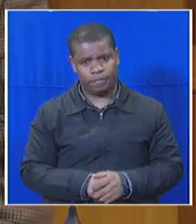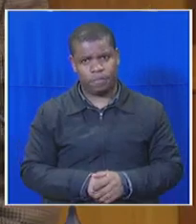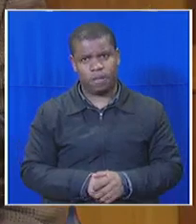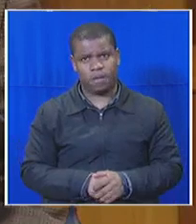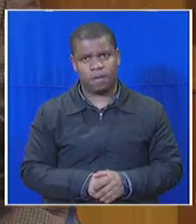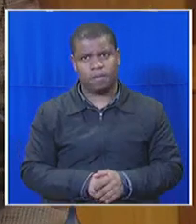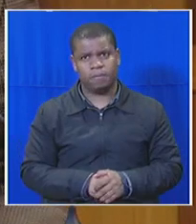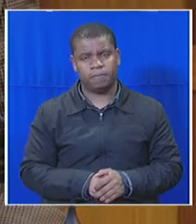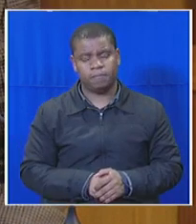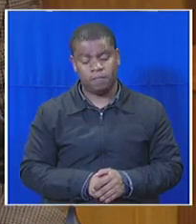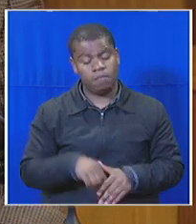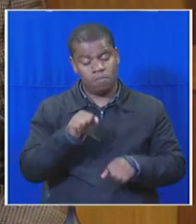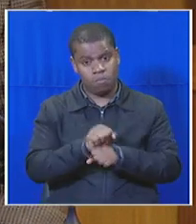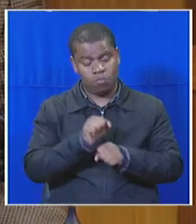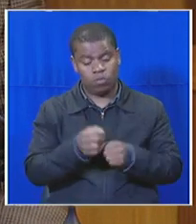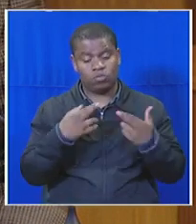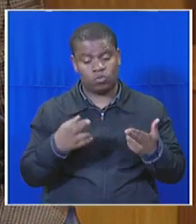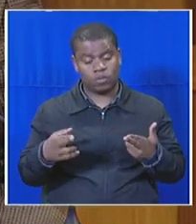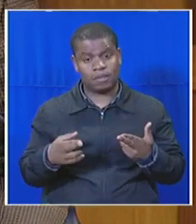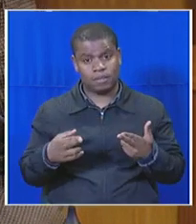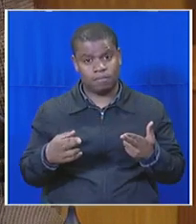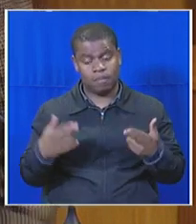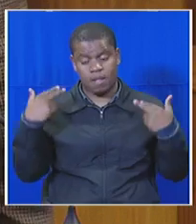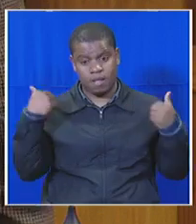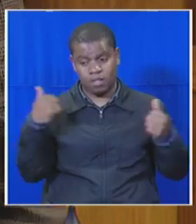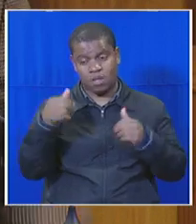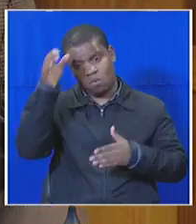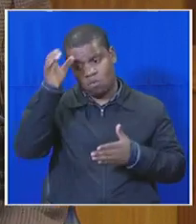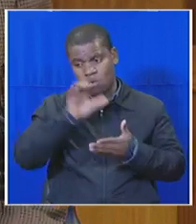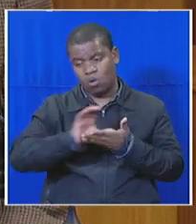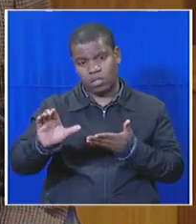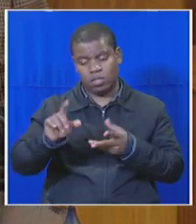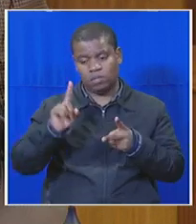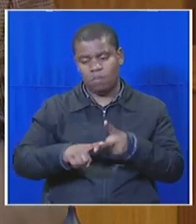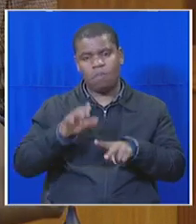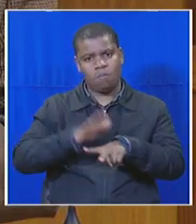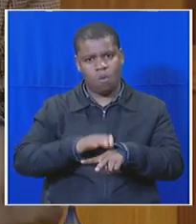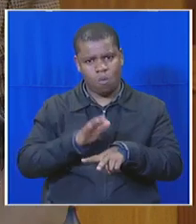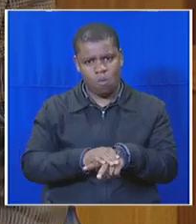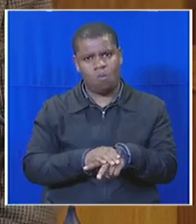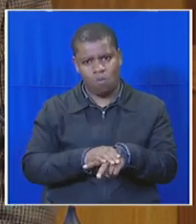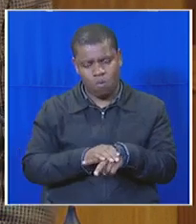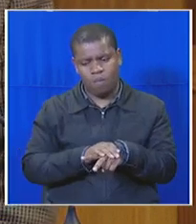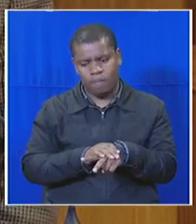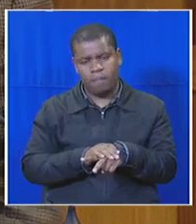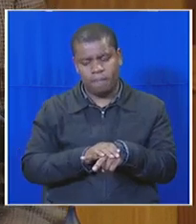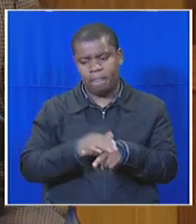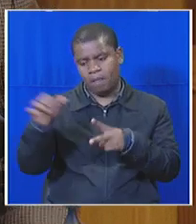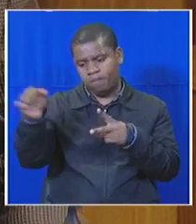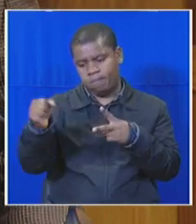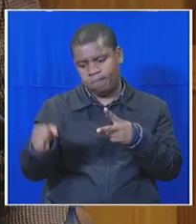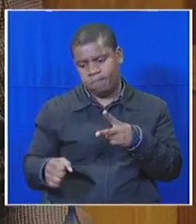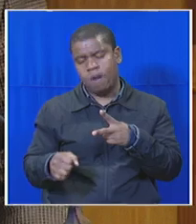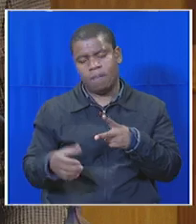revitalization, equipping and resourcing of nursing colleges, as well as the increasing of the recruitment of